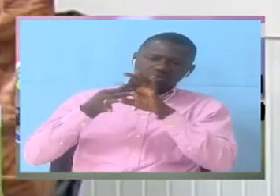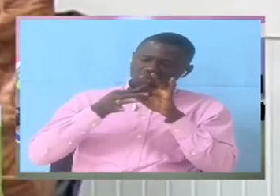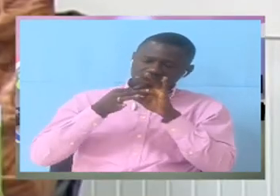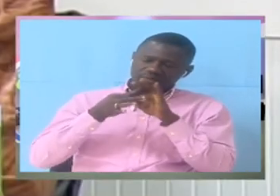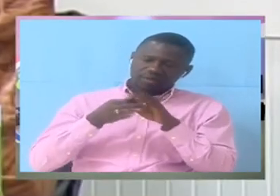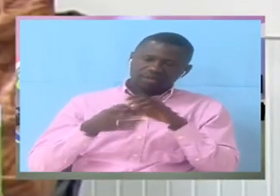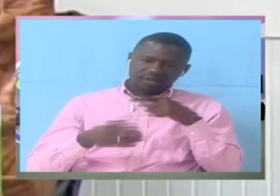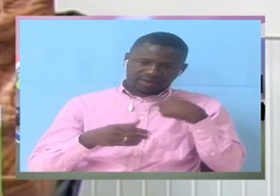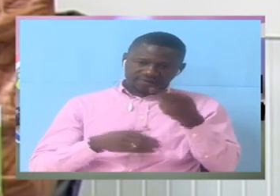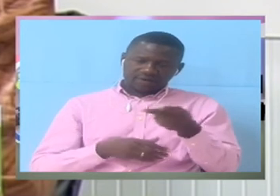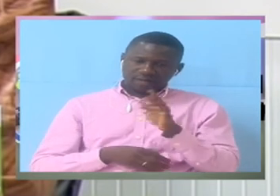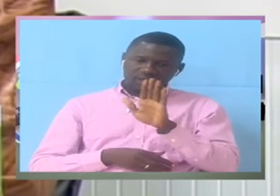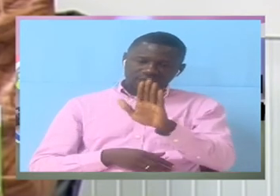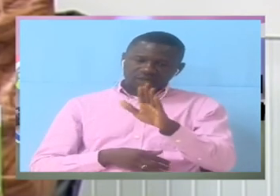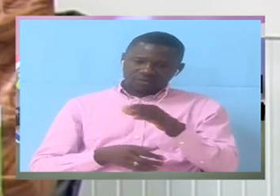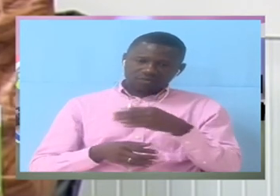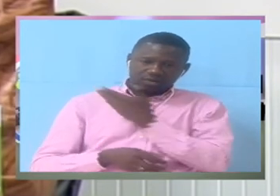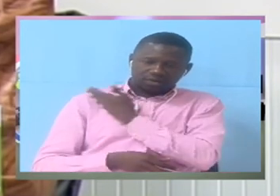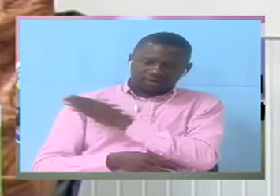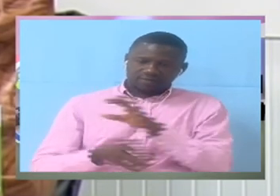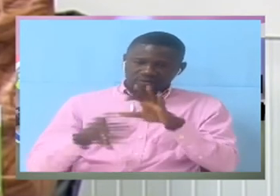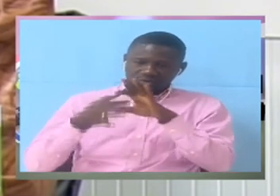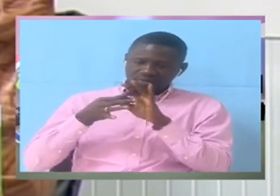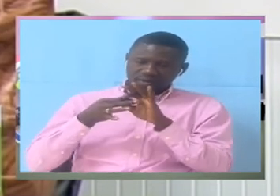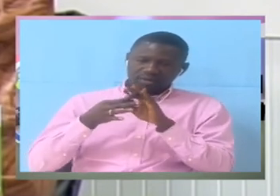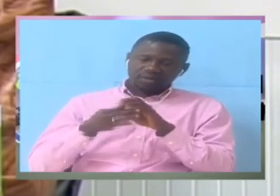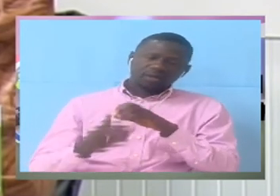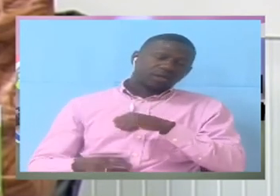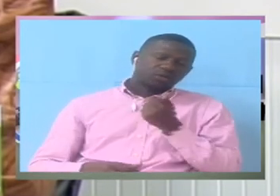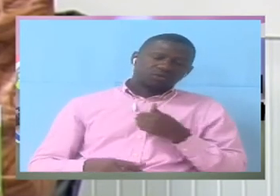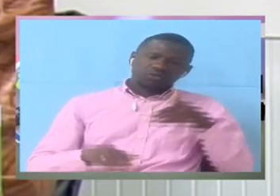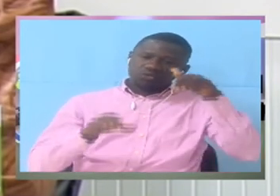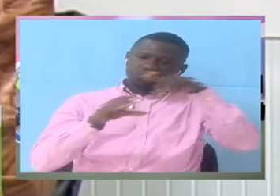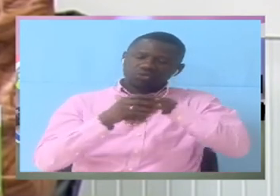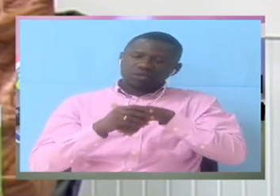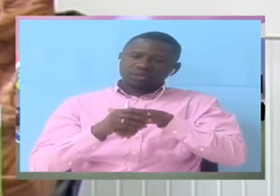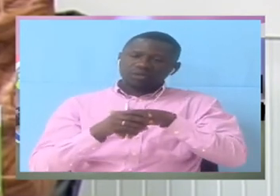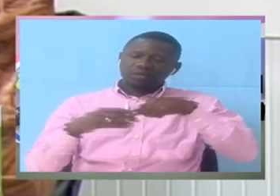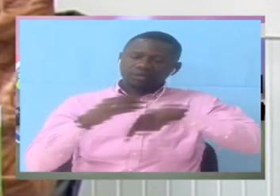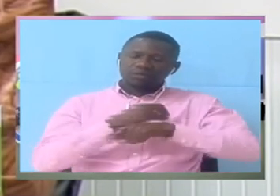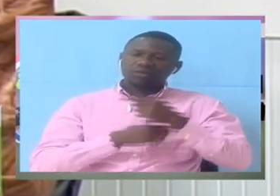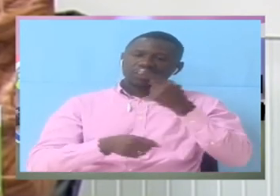Yes, I later left that company. And you enlisted in the into the Gambia National Army.